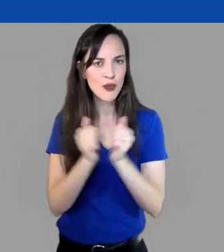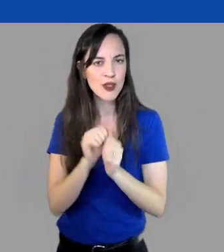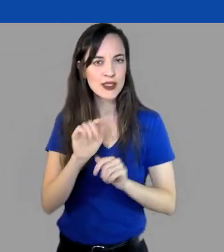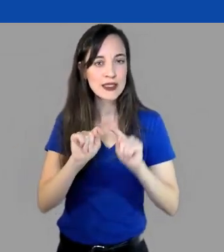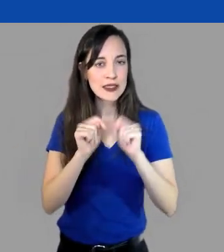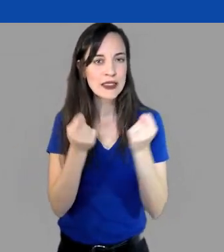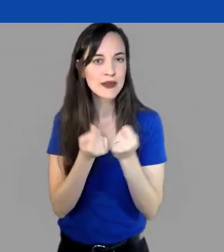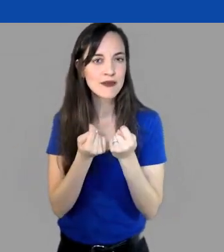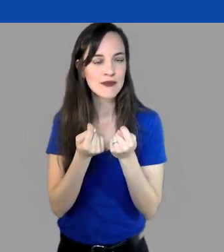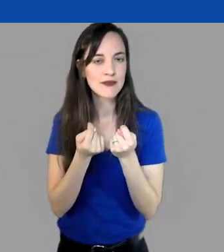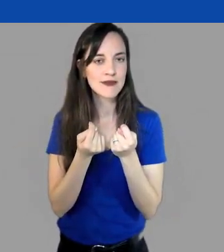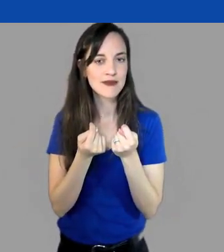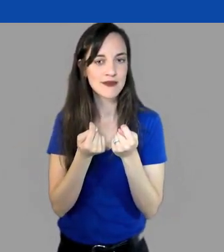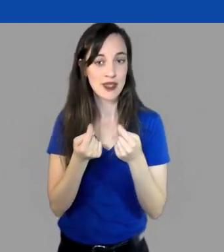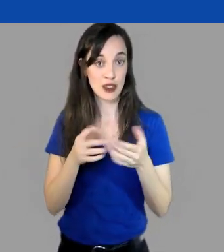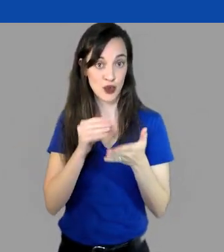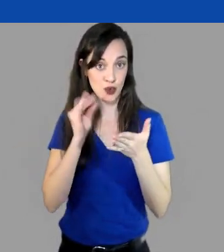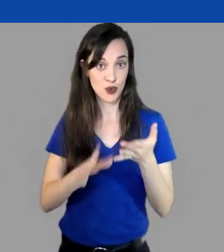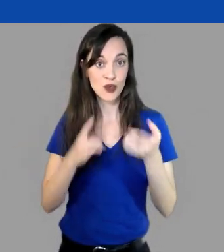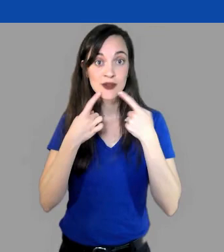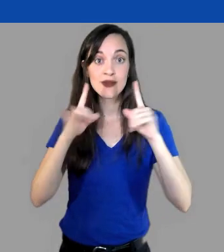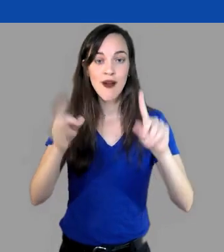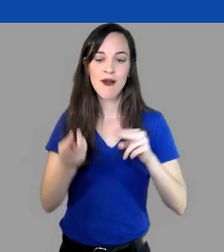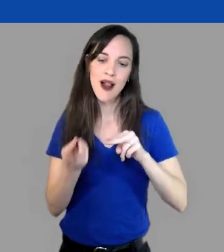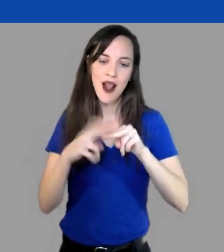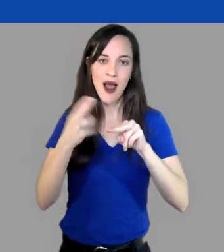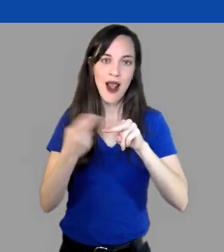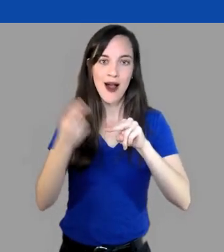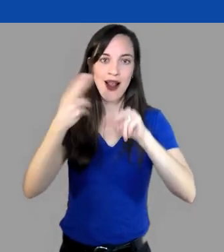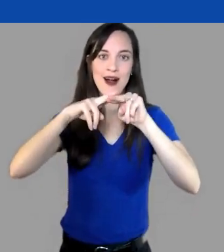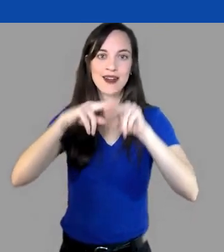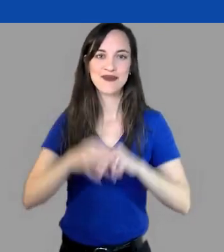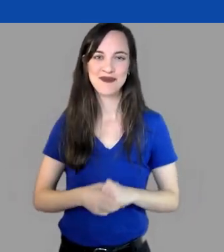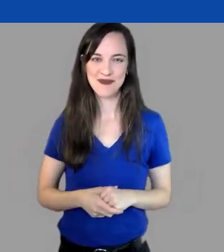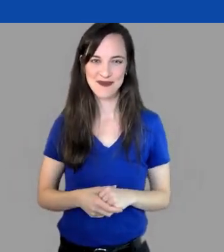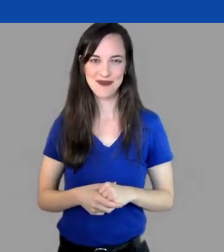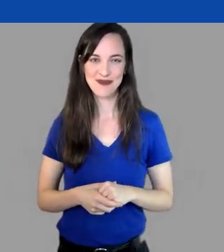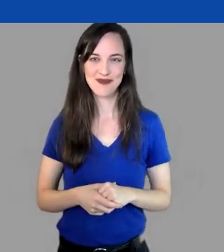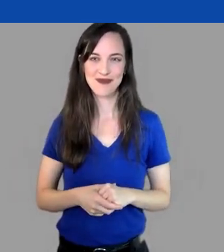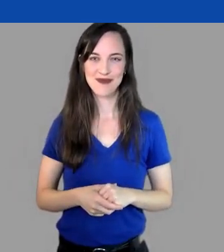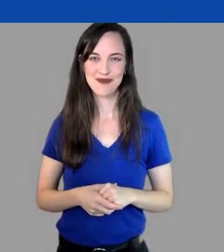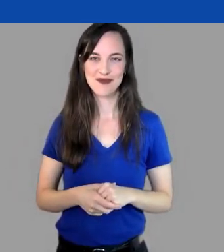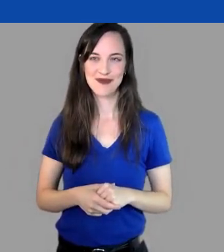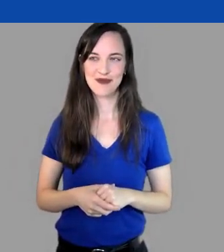How do you collaborate with the team to increase student success?